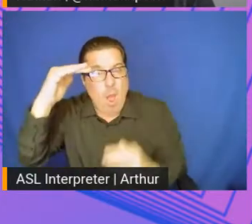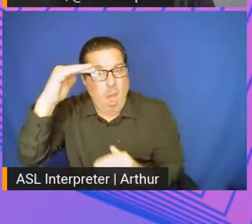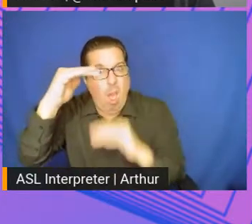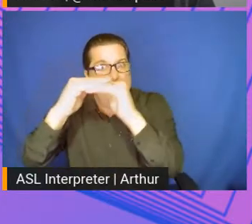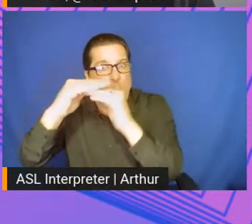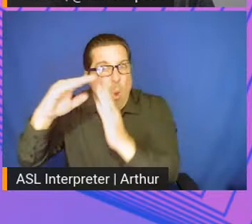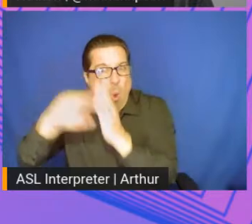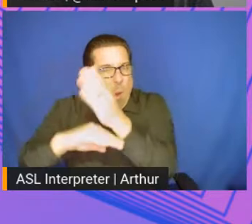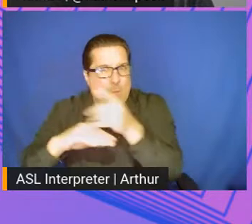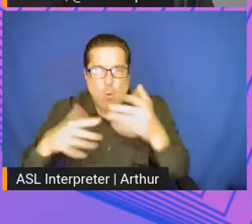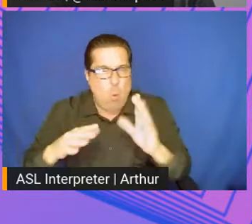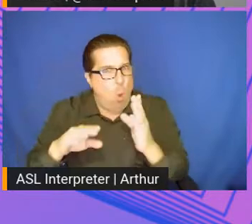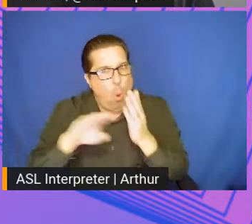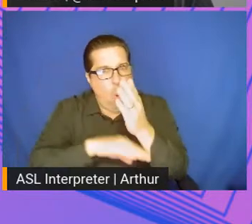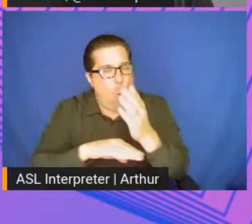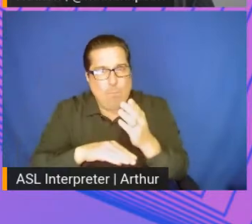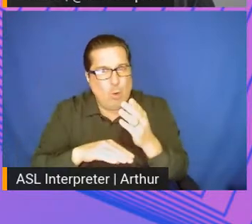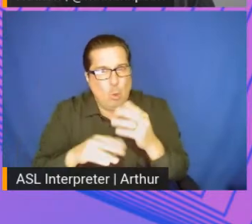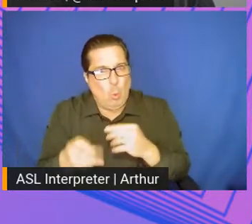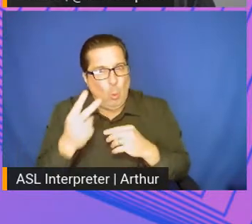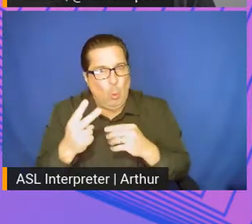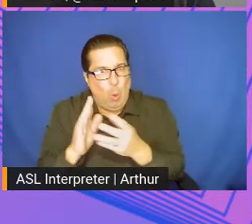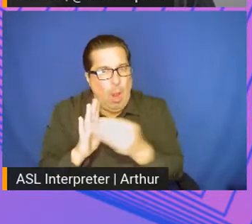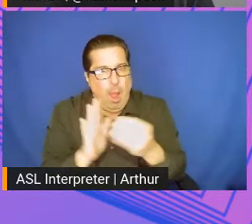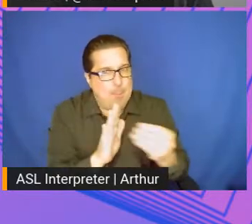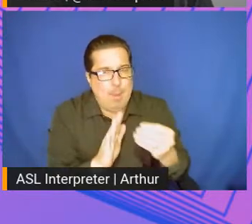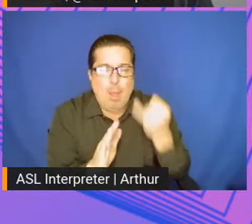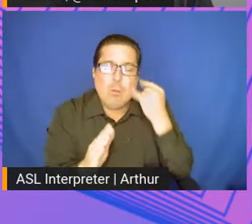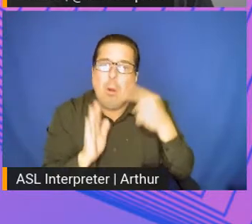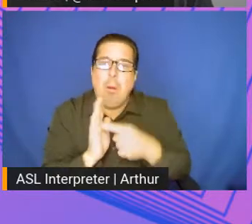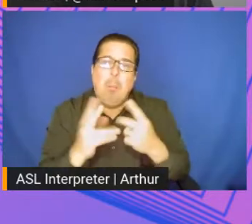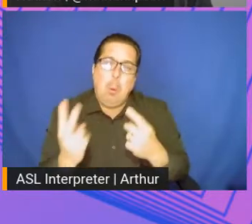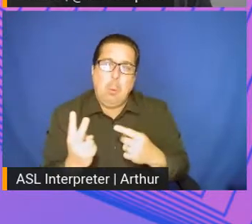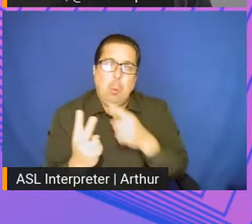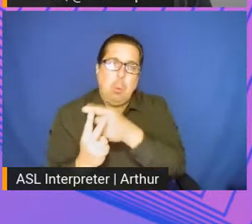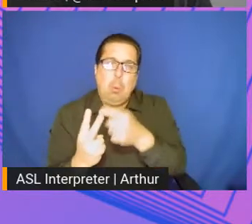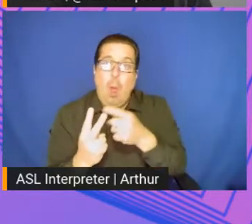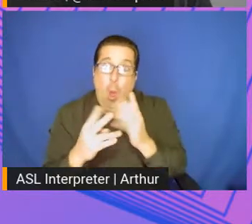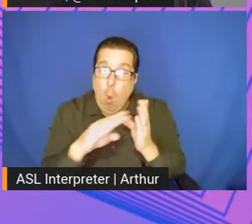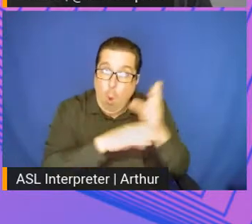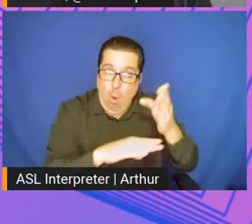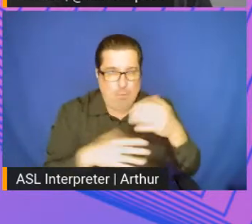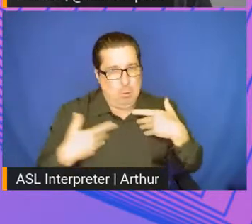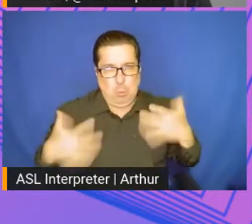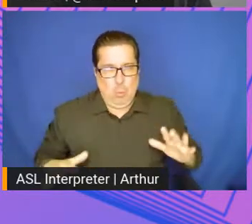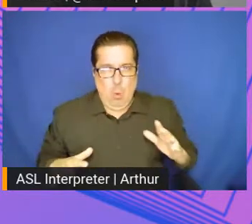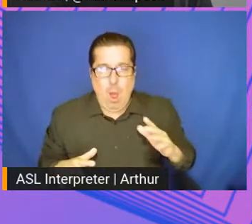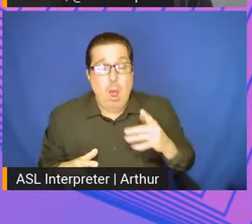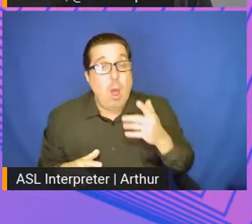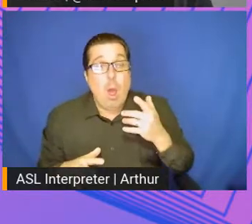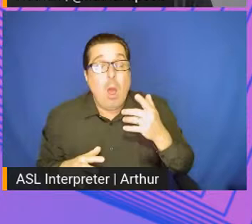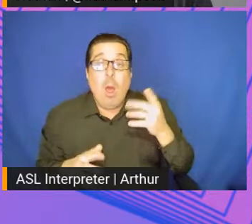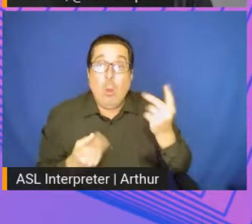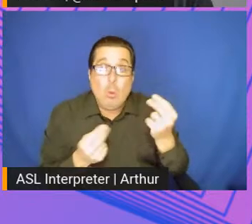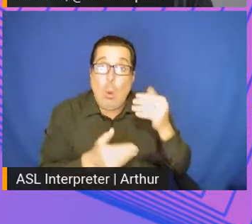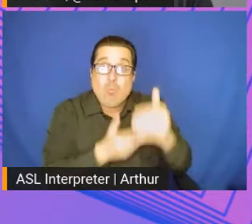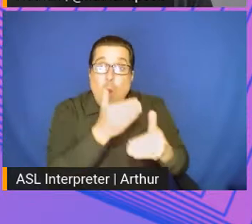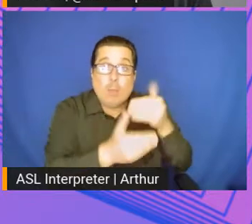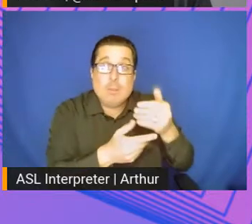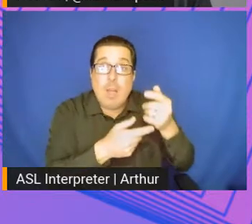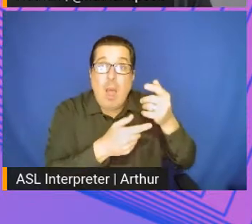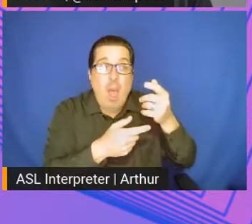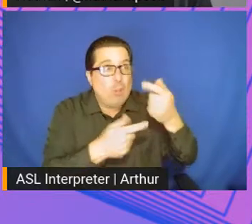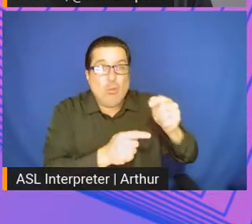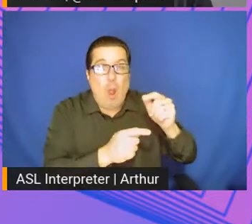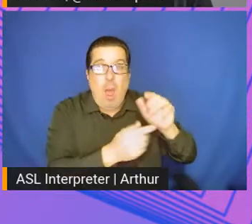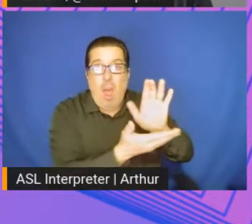out more than 2 copies, maybe for example, rather than overwhelming your application process and bringing it down with lots of traffic so